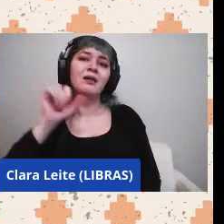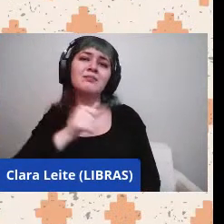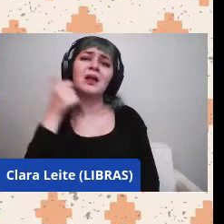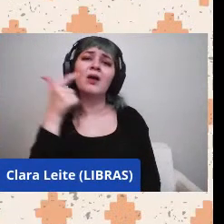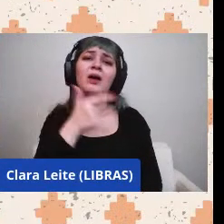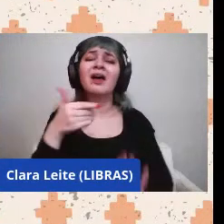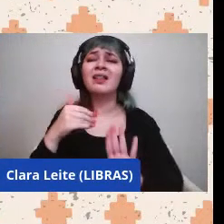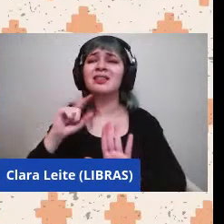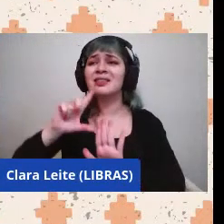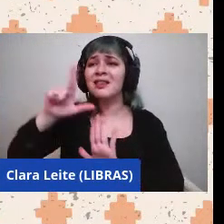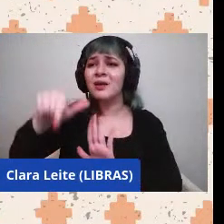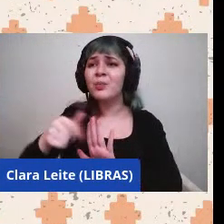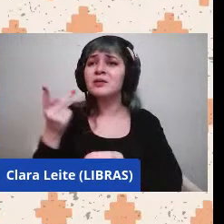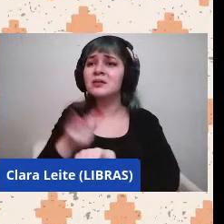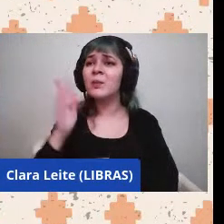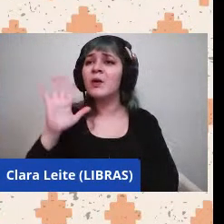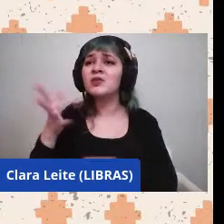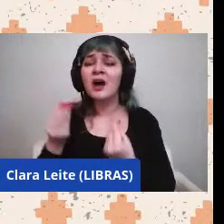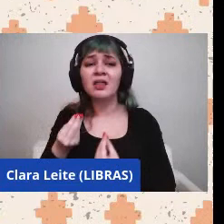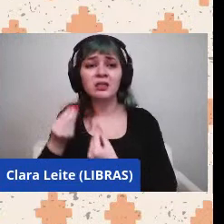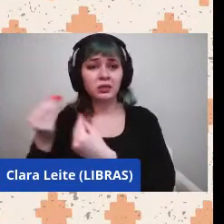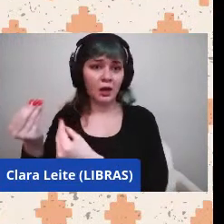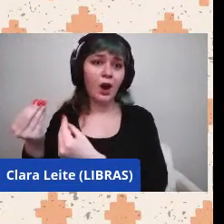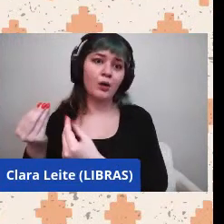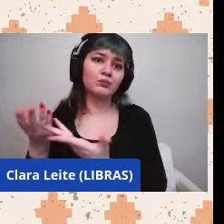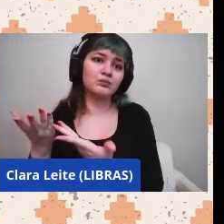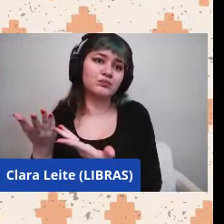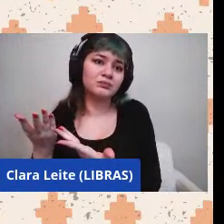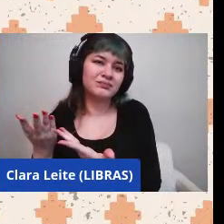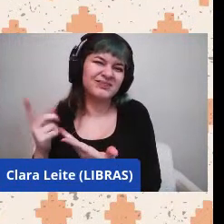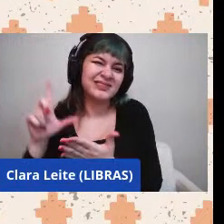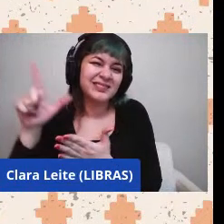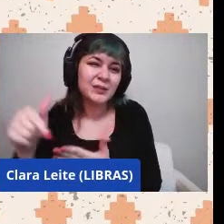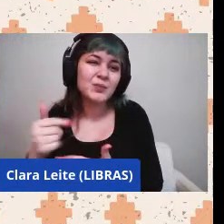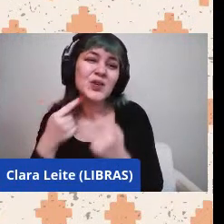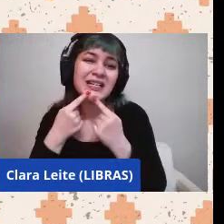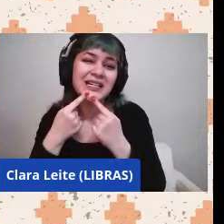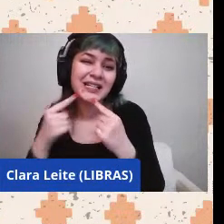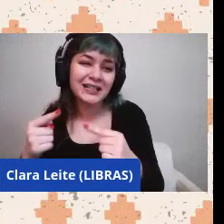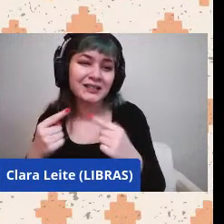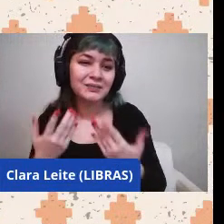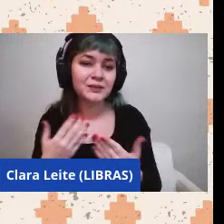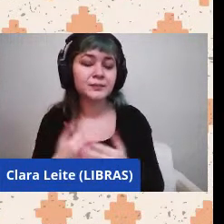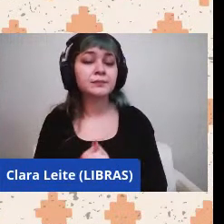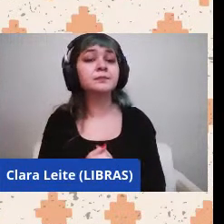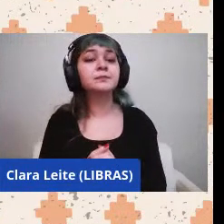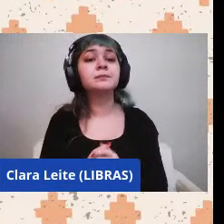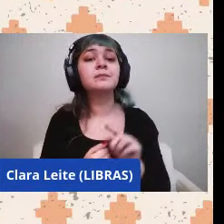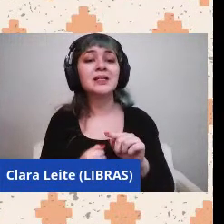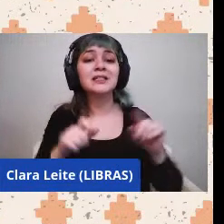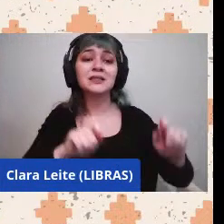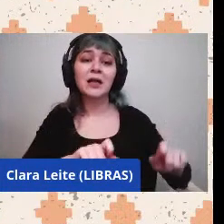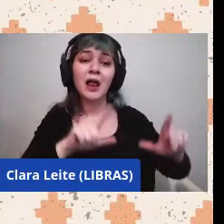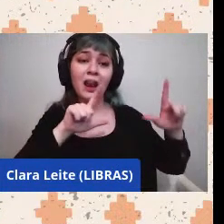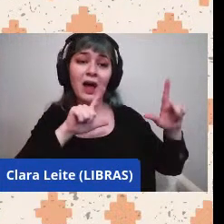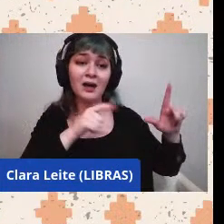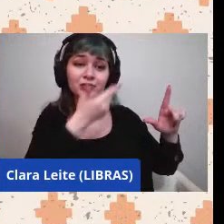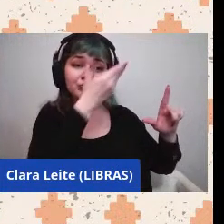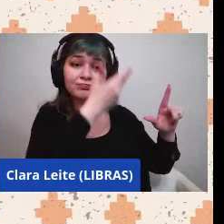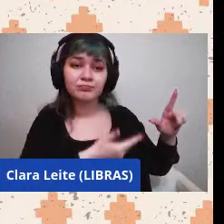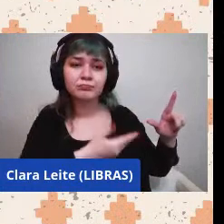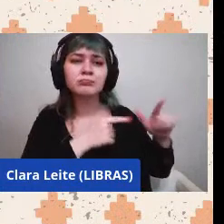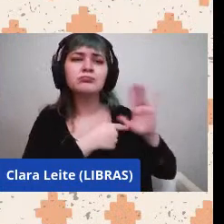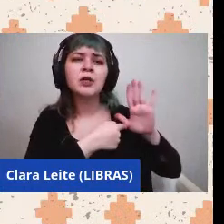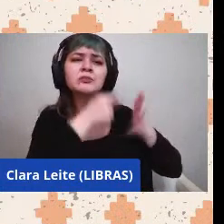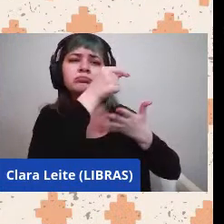finding that issues arise subsequently. So this slide outlines a number